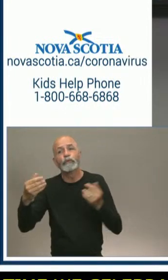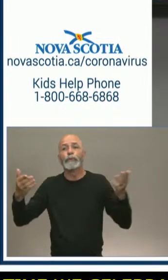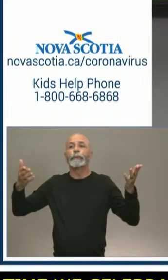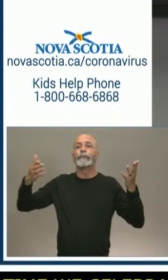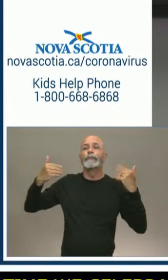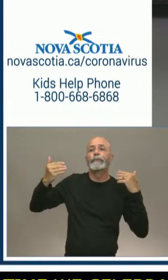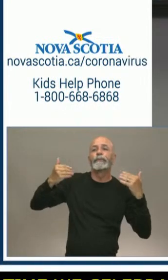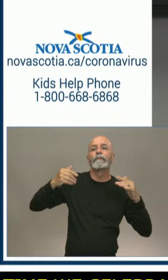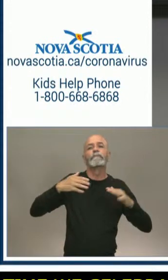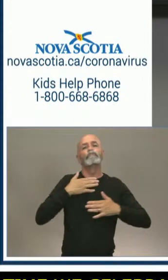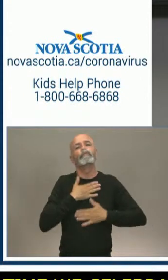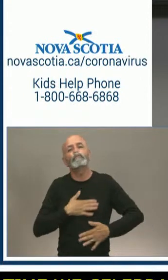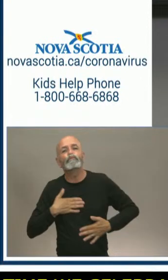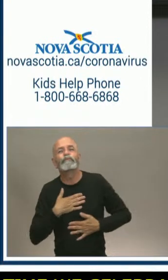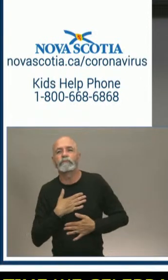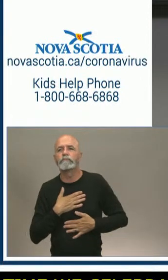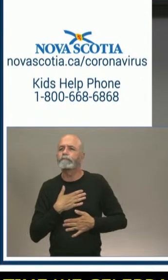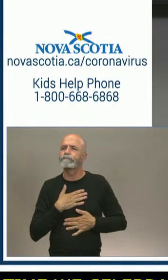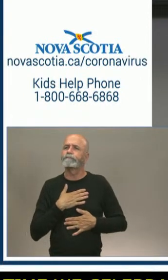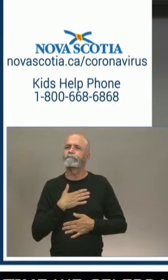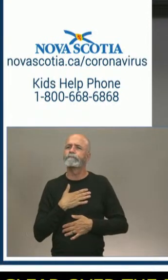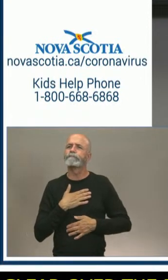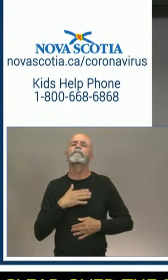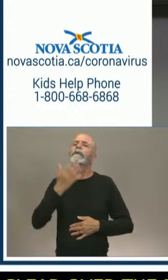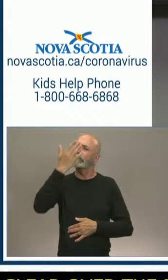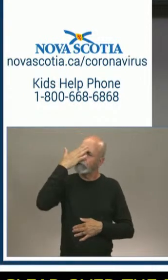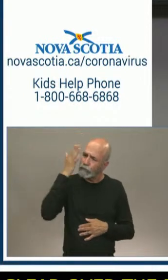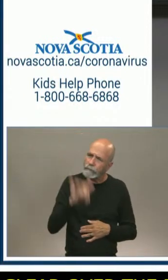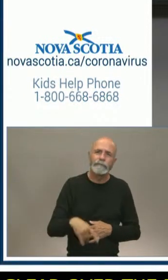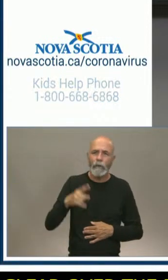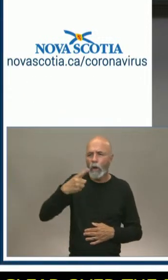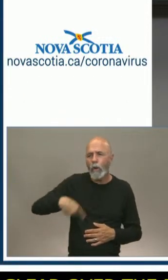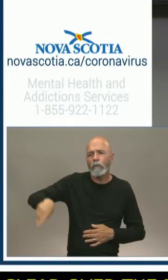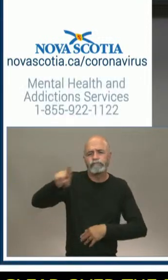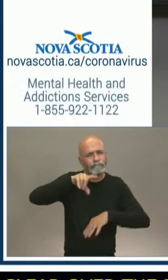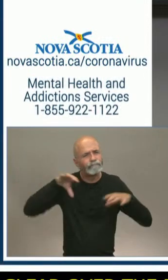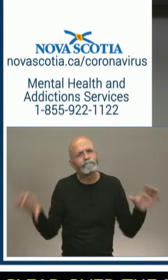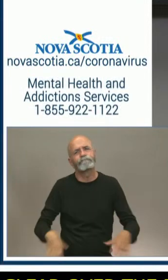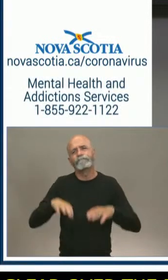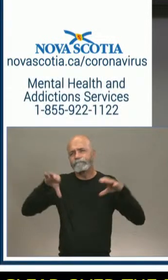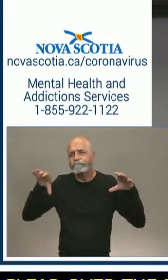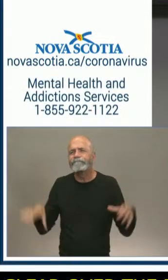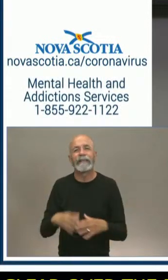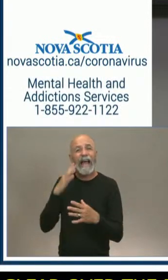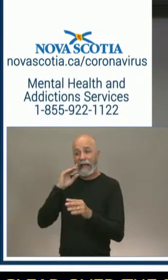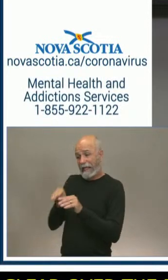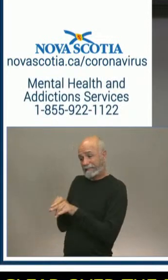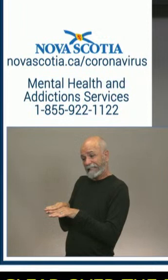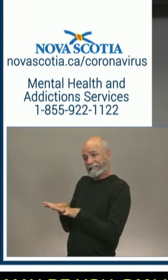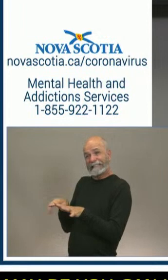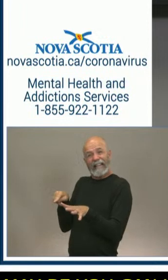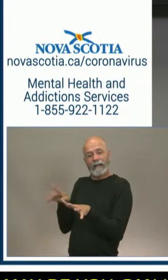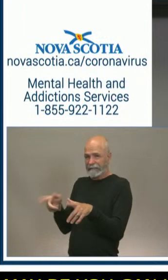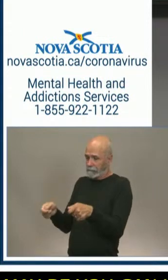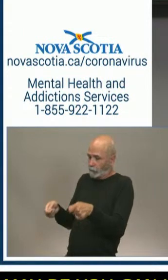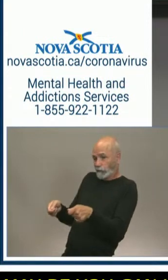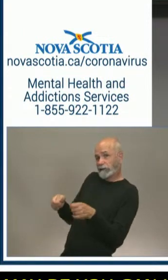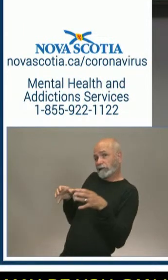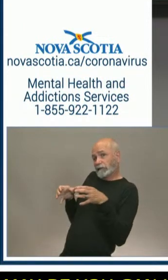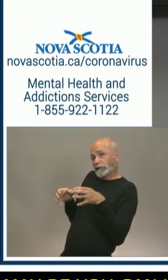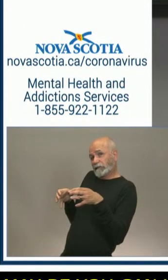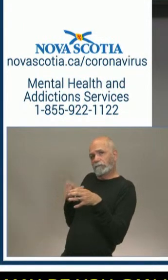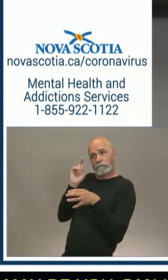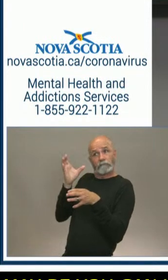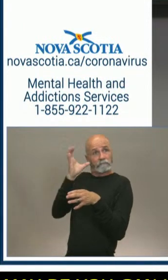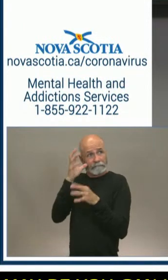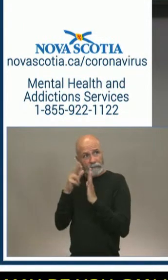retailer. Everybody has worked hard, and that's why we've got control of this virus. You've followed restrictions, gotten